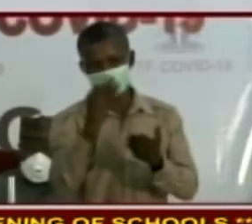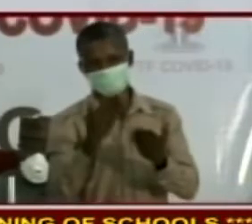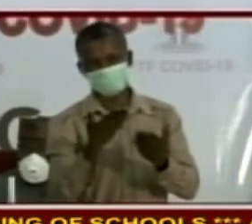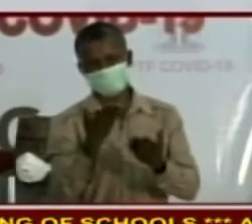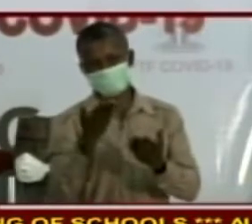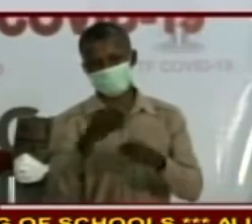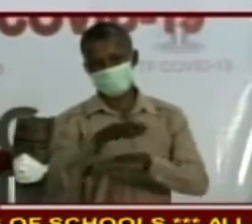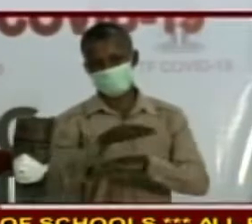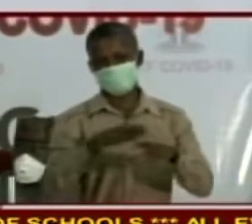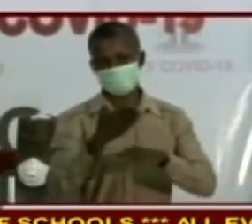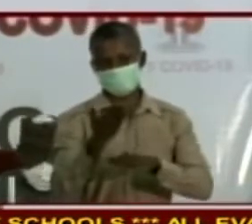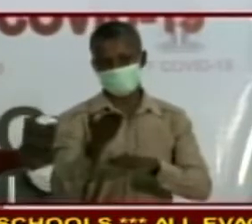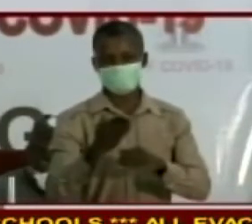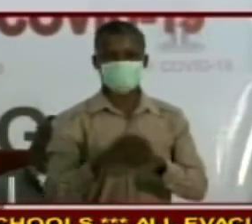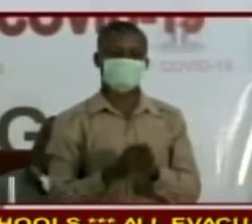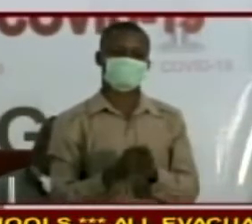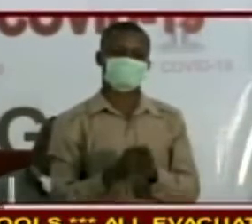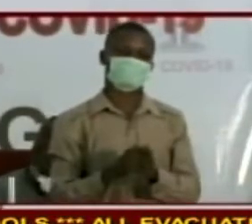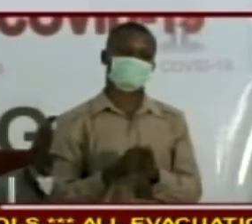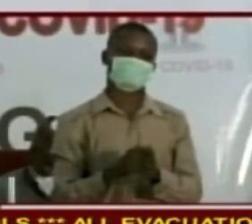observed in